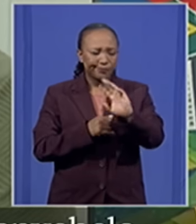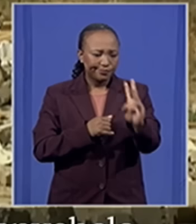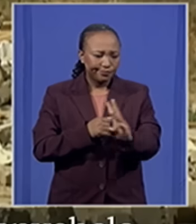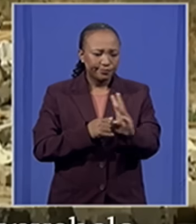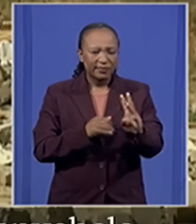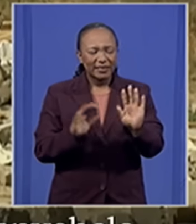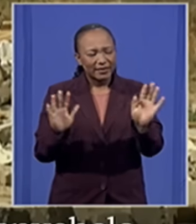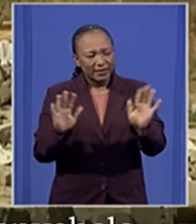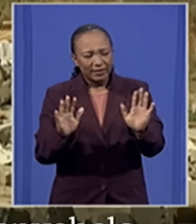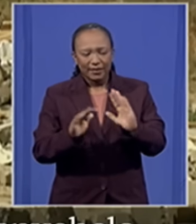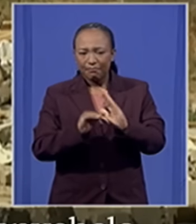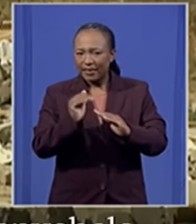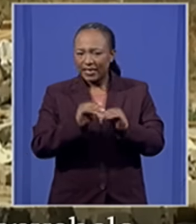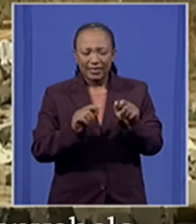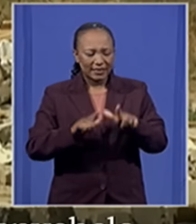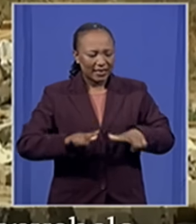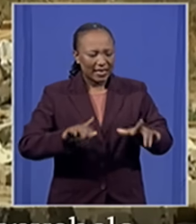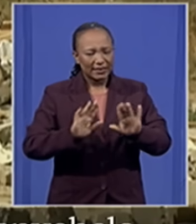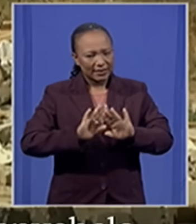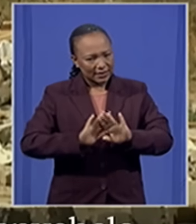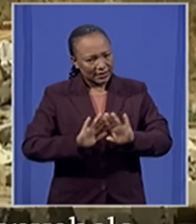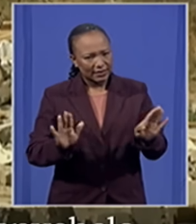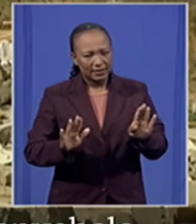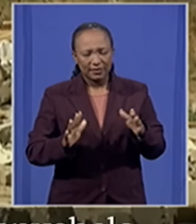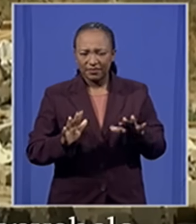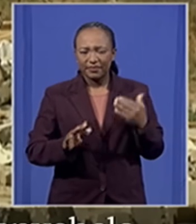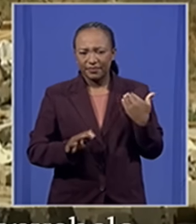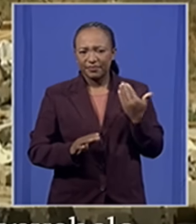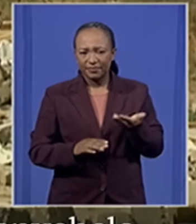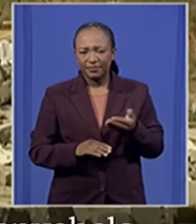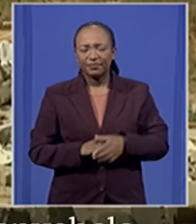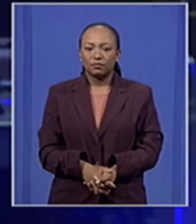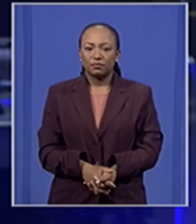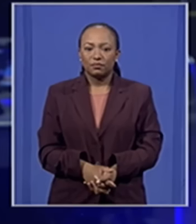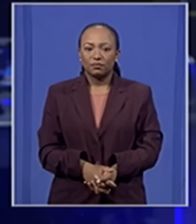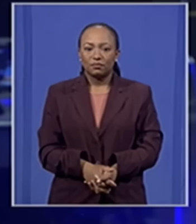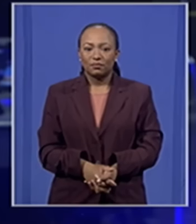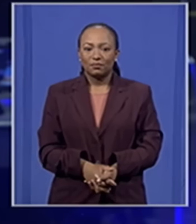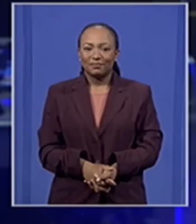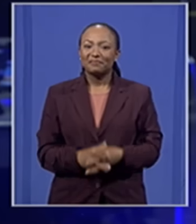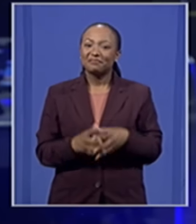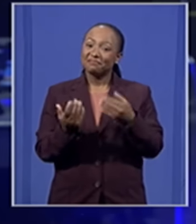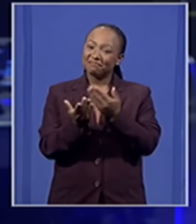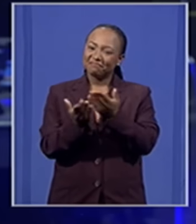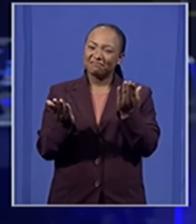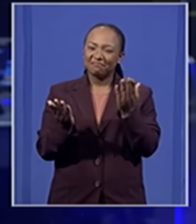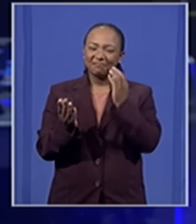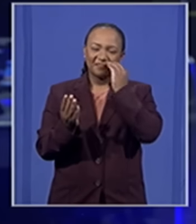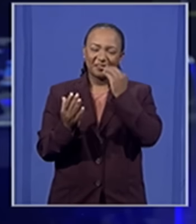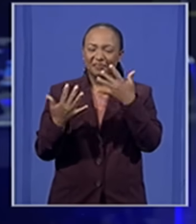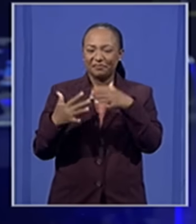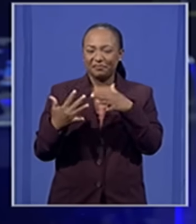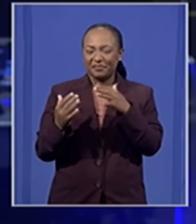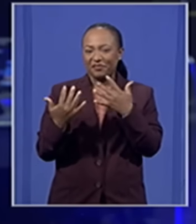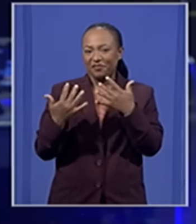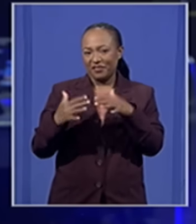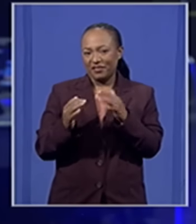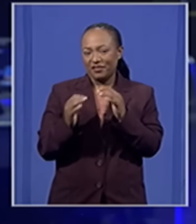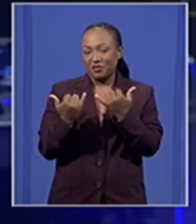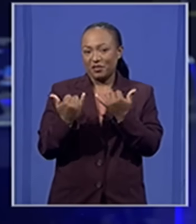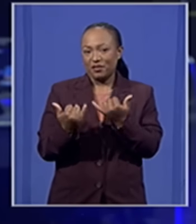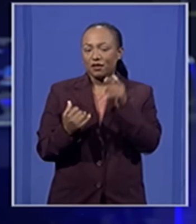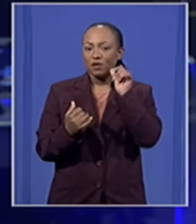mo. Nna ke Koketšo Motau wa ditaba tša SABC ga Mogolobotho. bese na re dikokwantse hakalo bakeng sa ka jeno kopana le